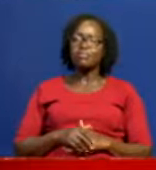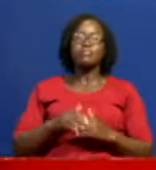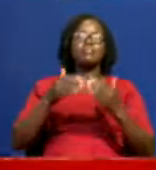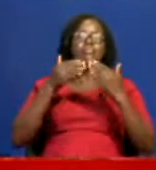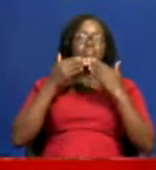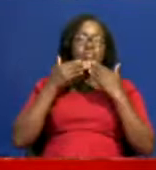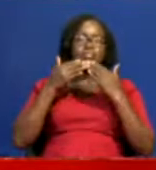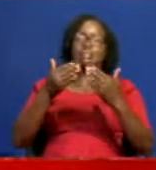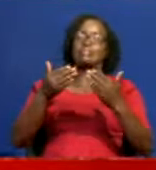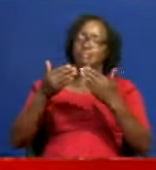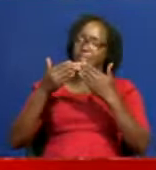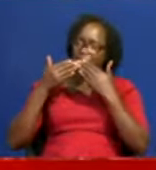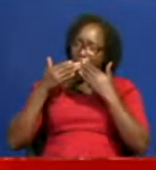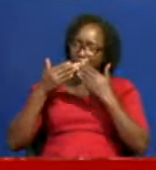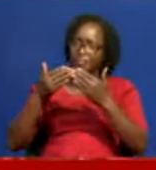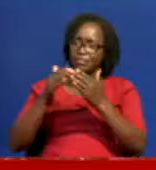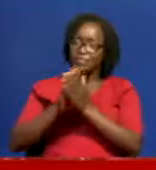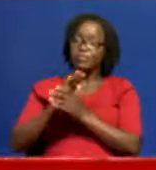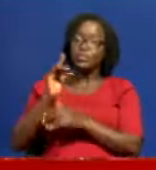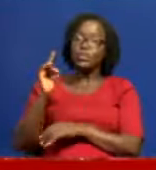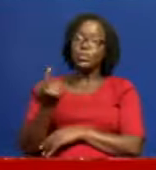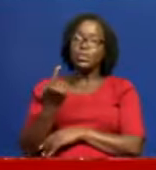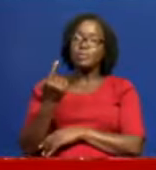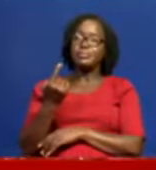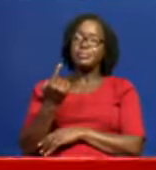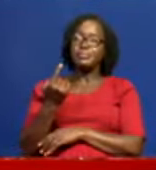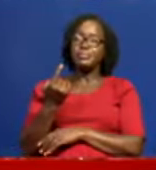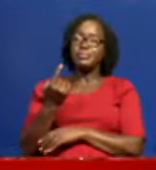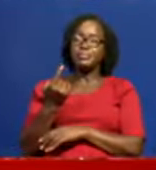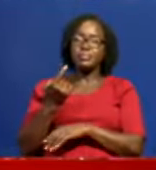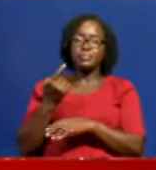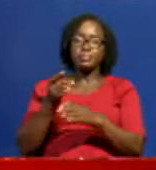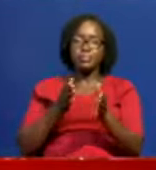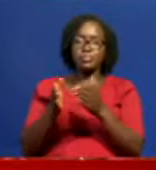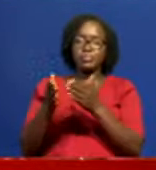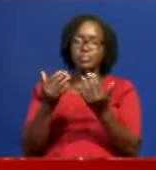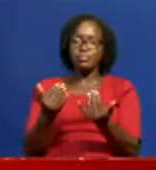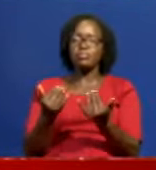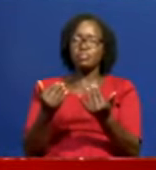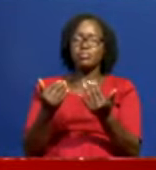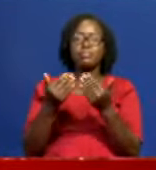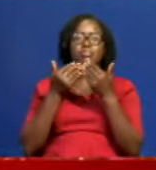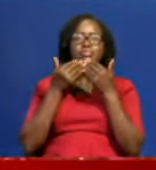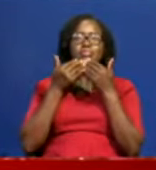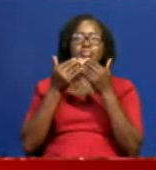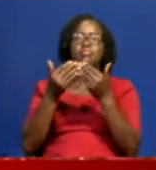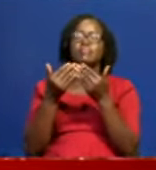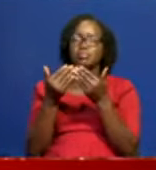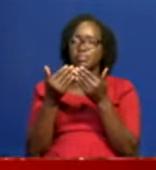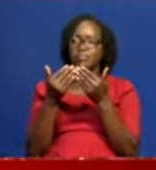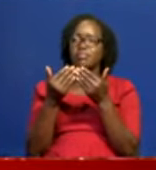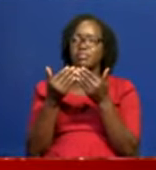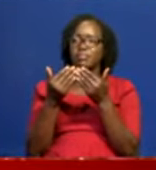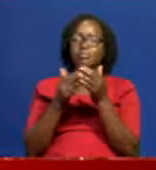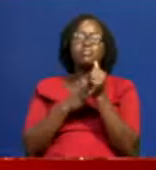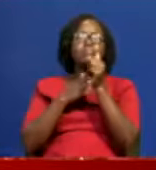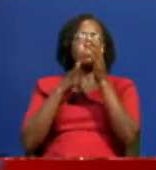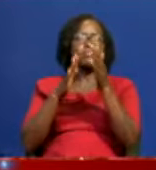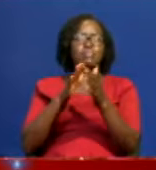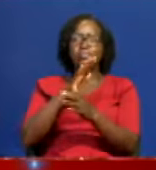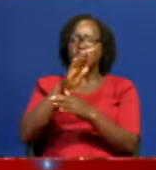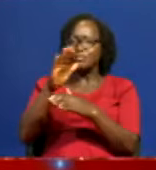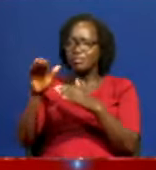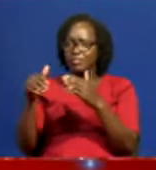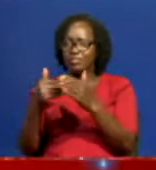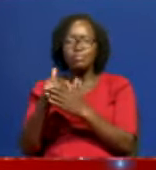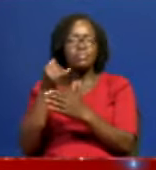Asanteni sana. Kwanza wacha nichukue nafasi hii nishukuru viongozi wote wa